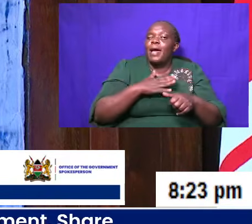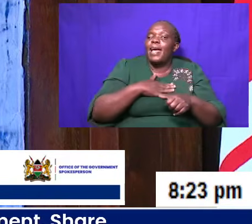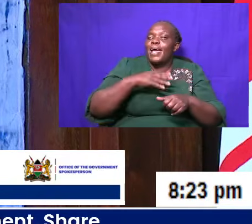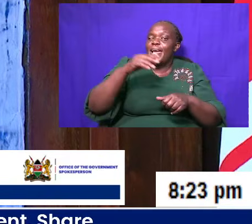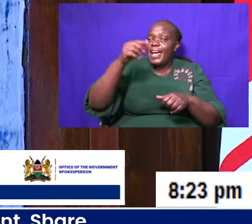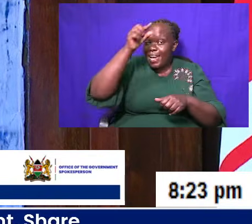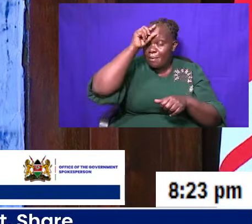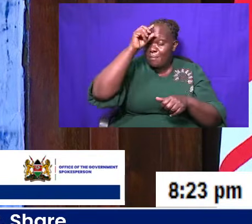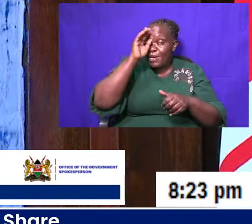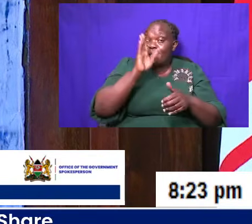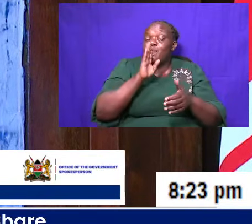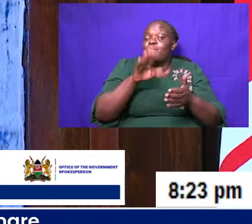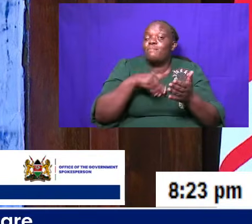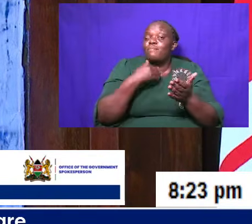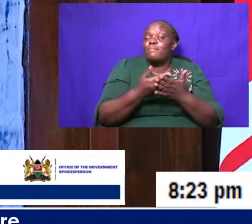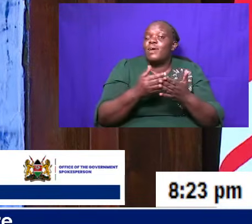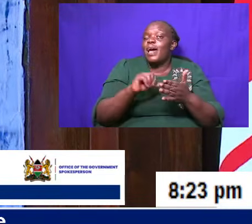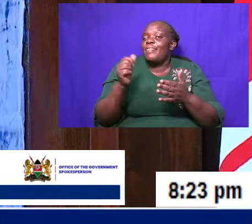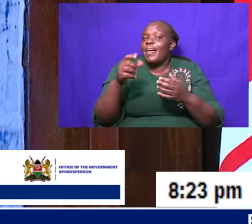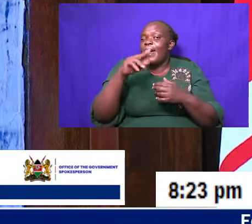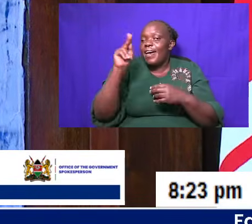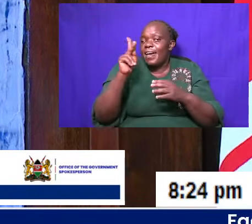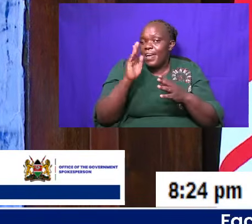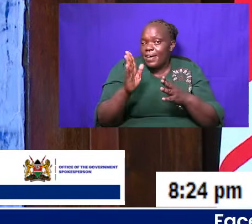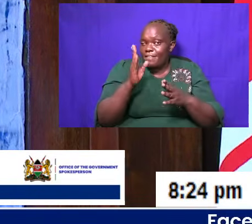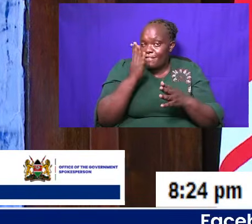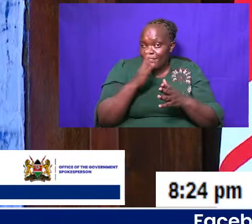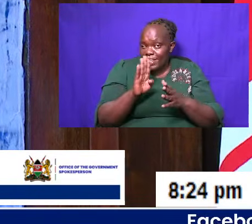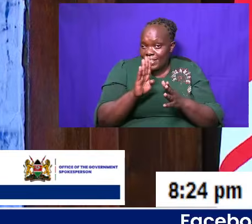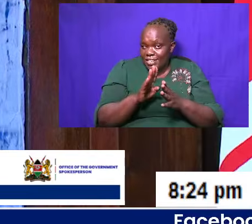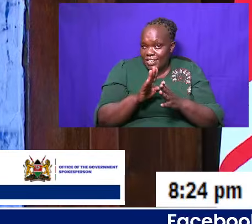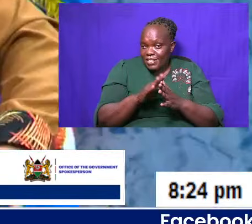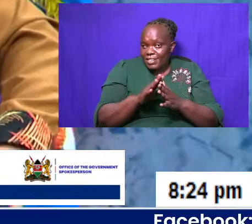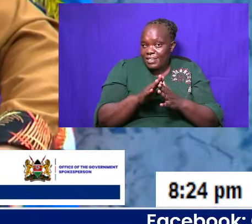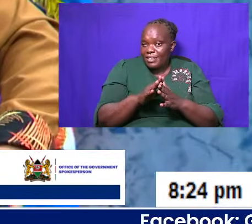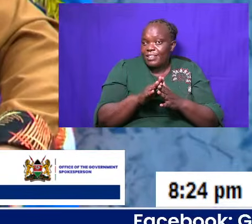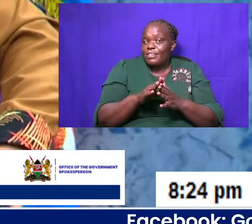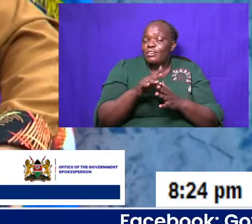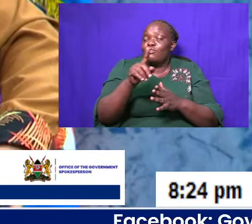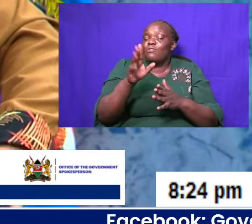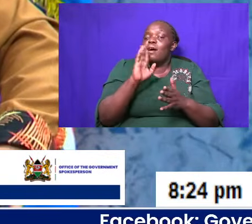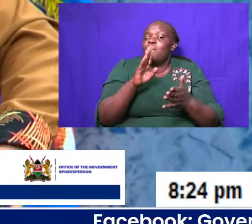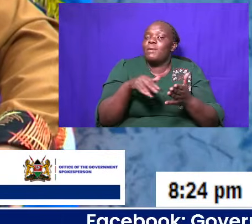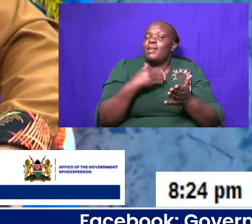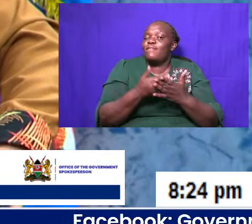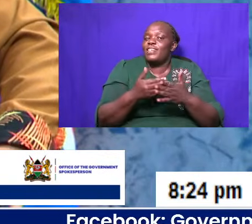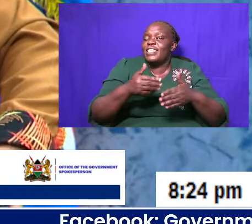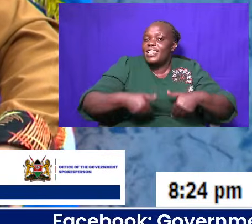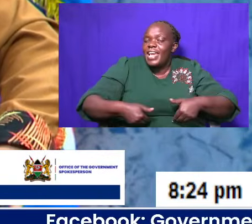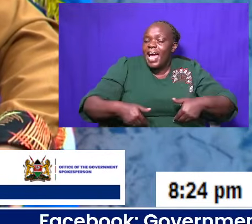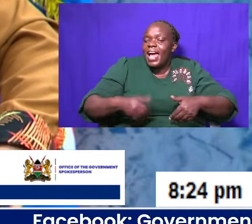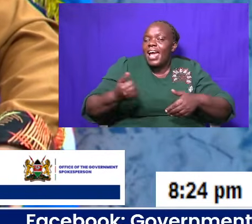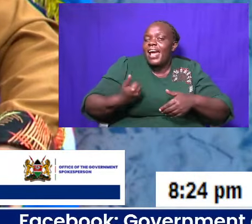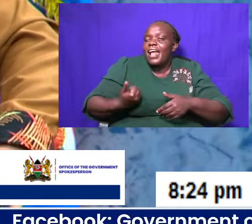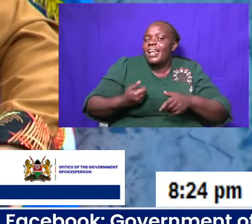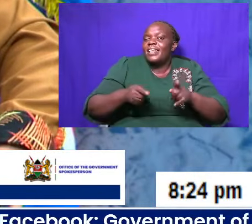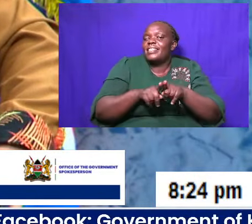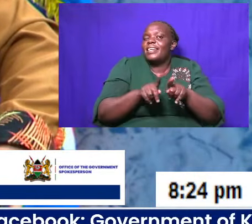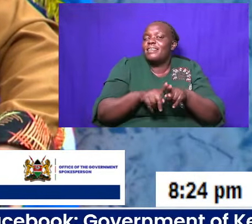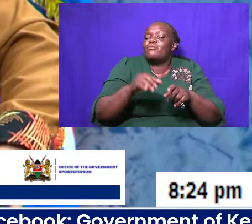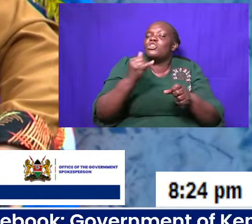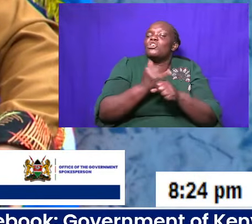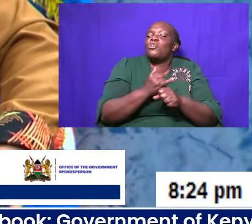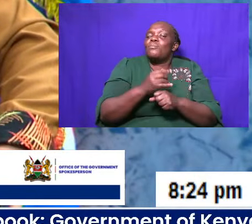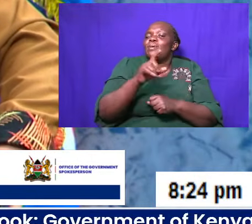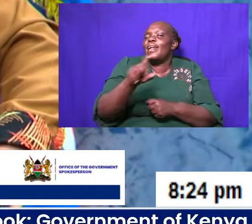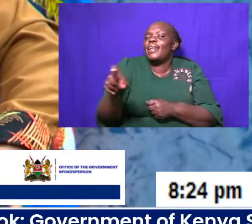applied with many other Kenyans. So there's that process of you applying. You are a young lady. This is a job.